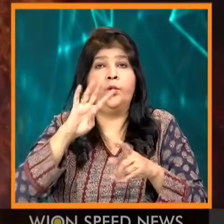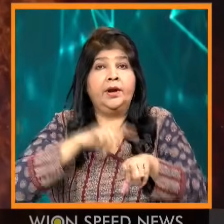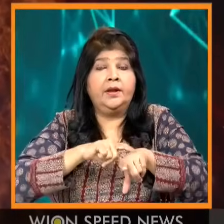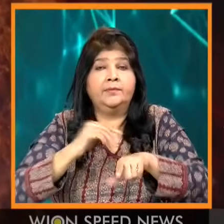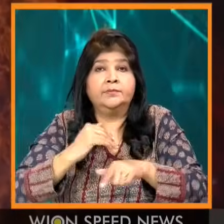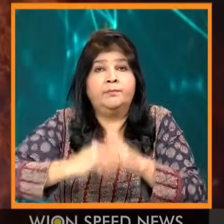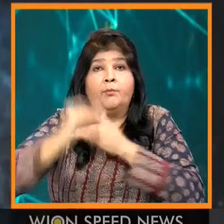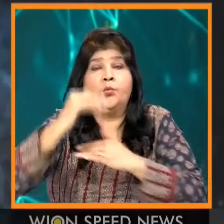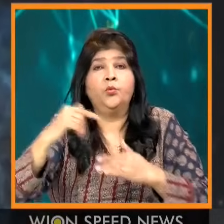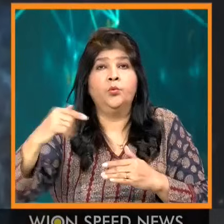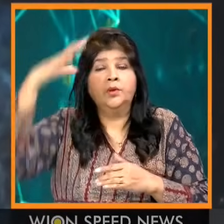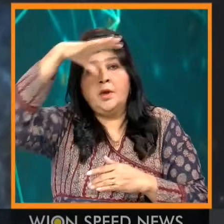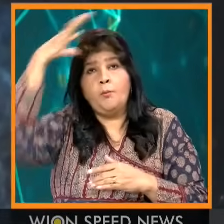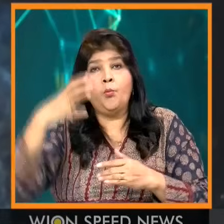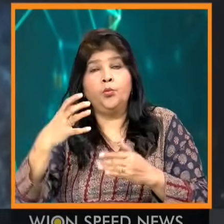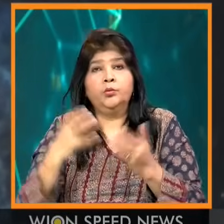moon.